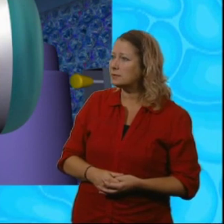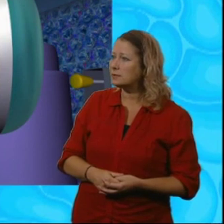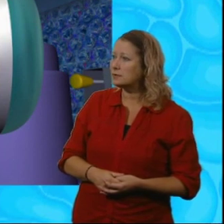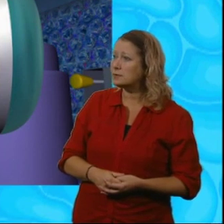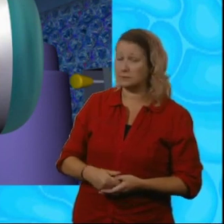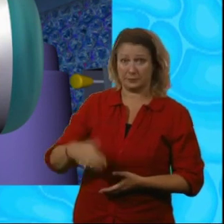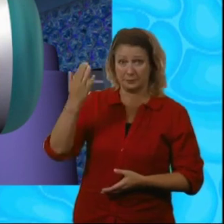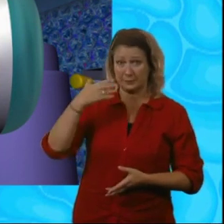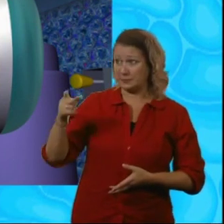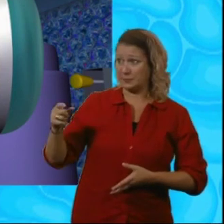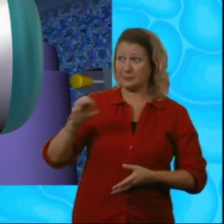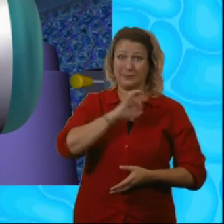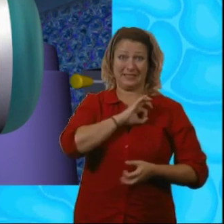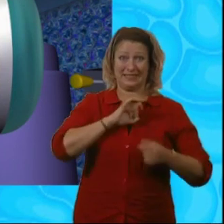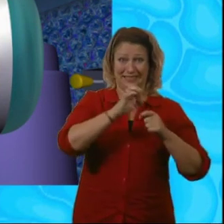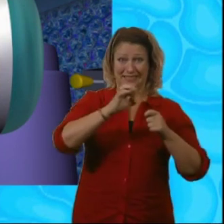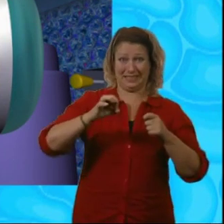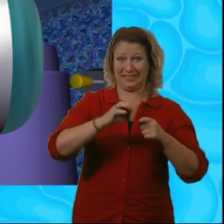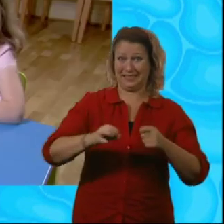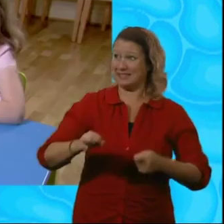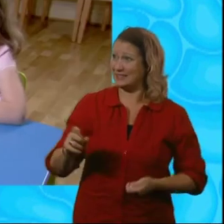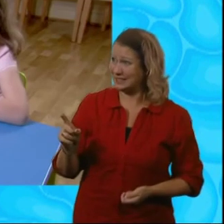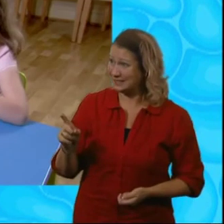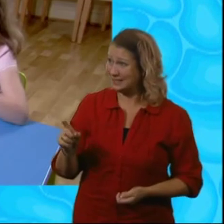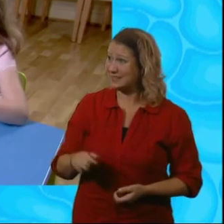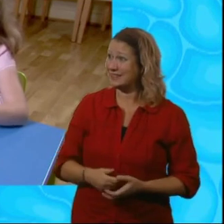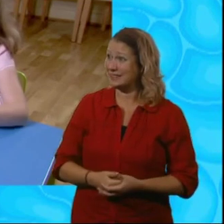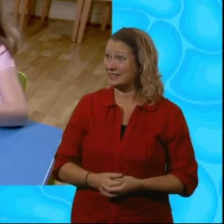She had all these beads.